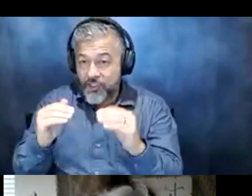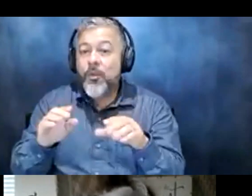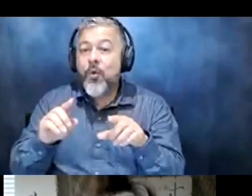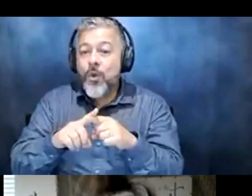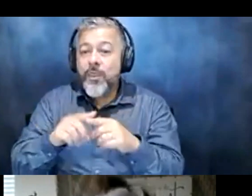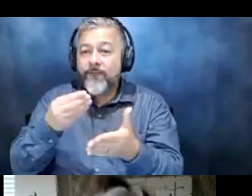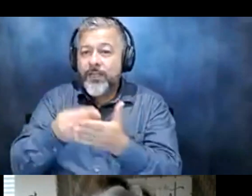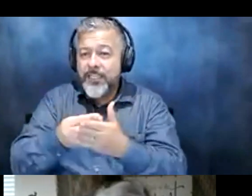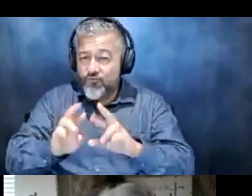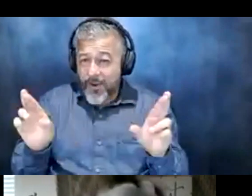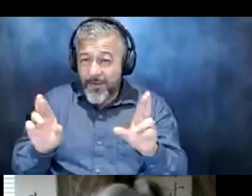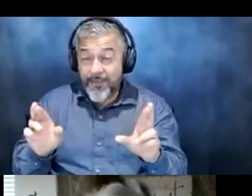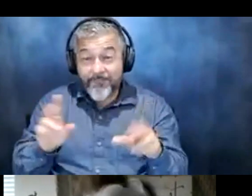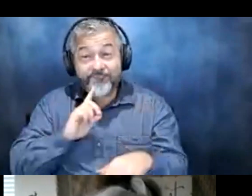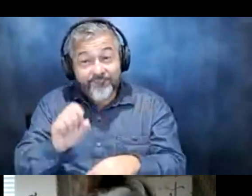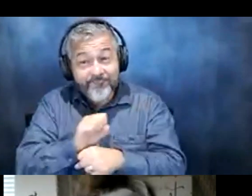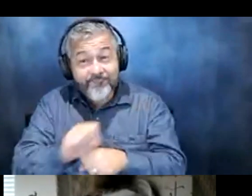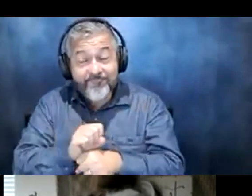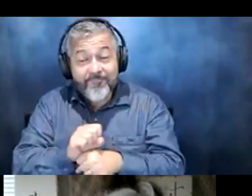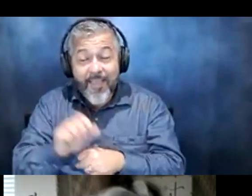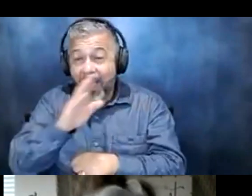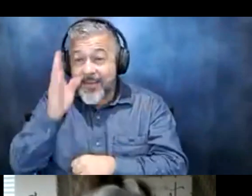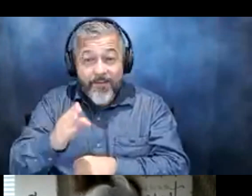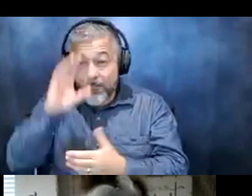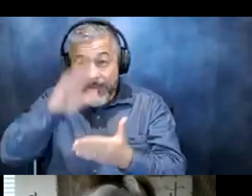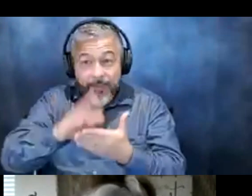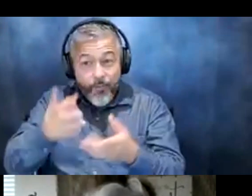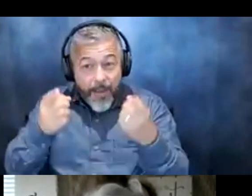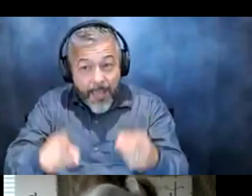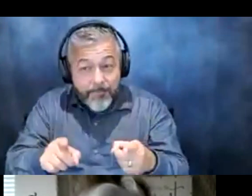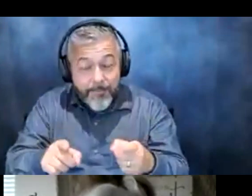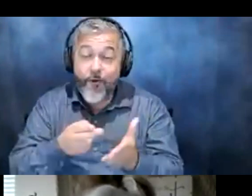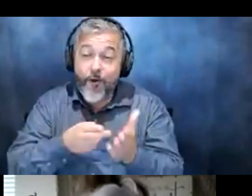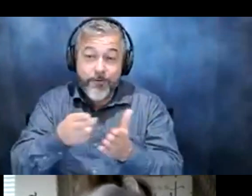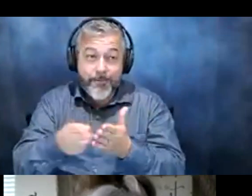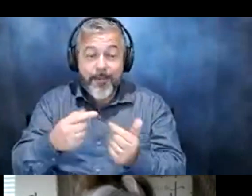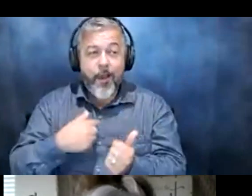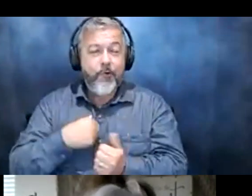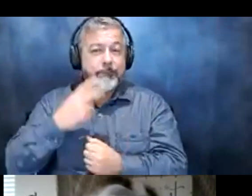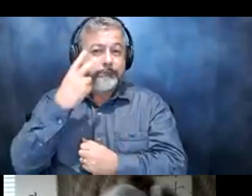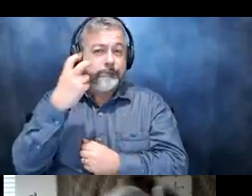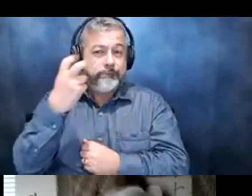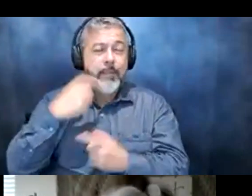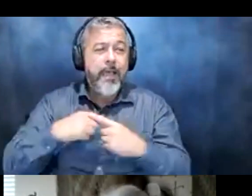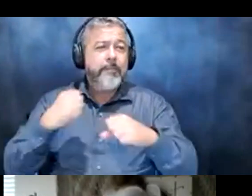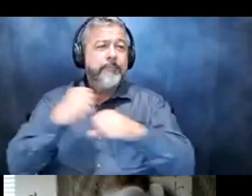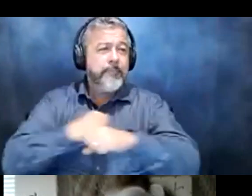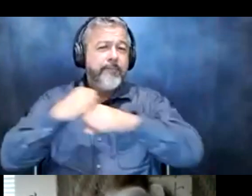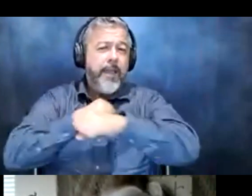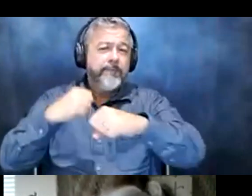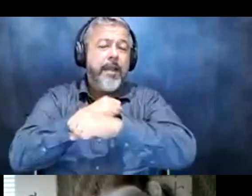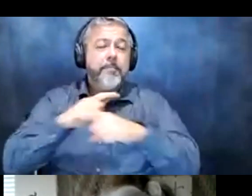up. What? Something I never believed would happen, honestly. I don't know why I kept fighting, but I did, because I saw